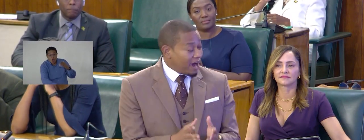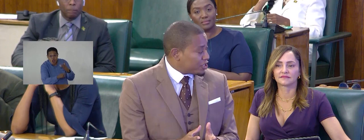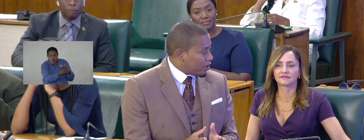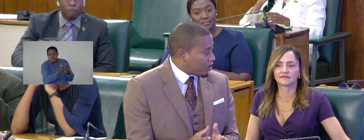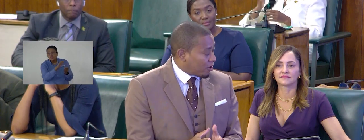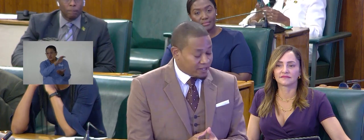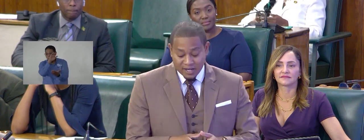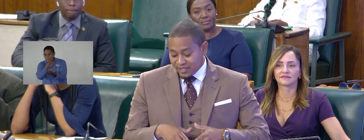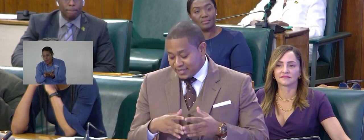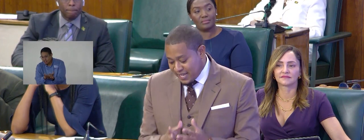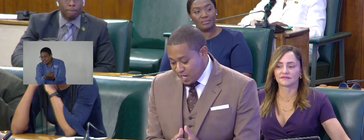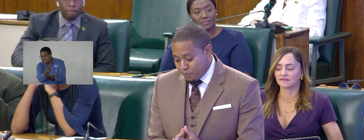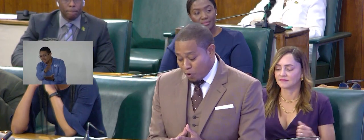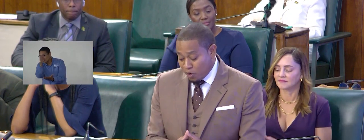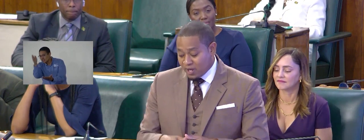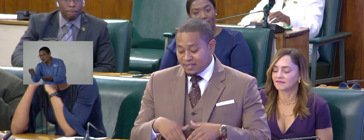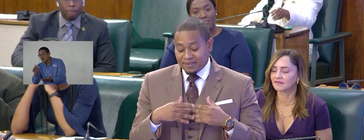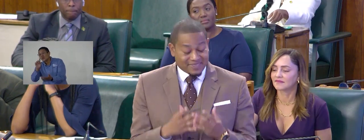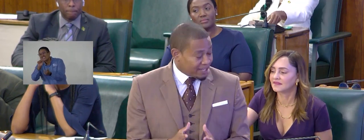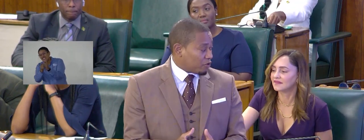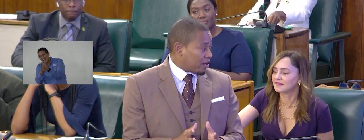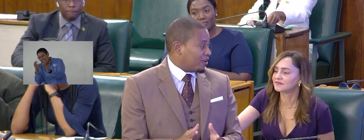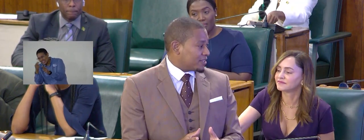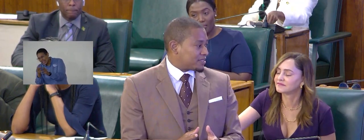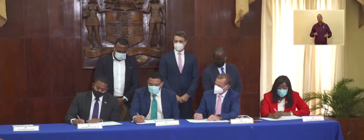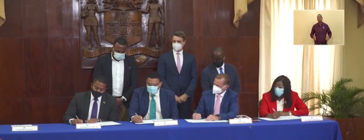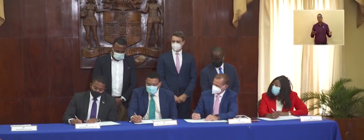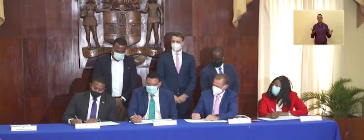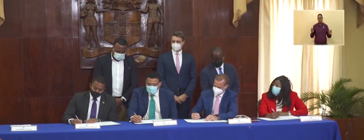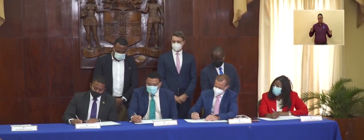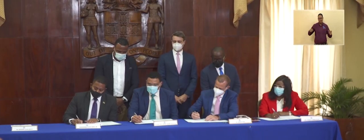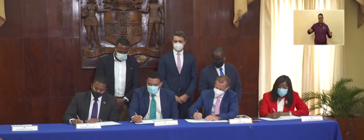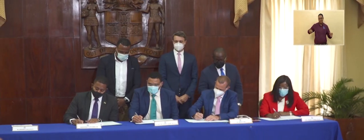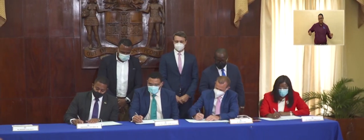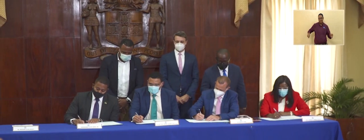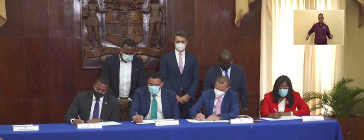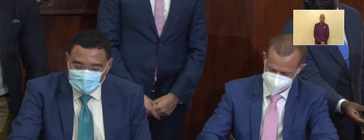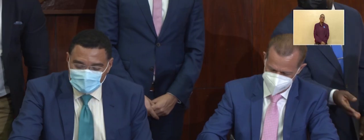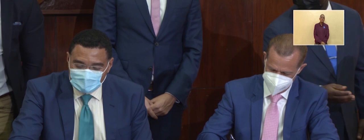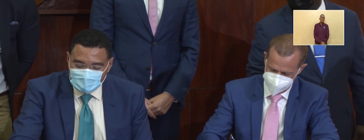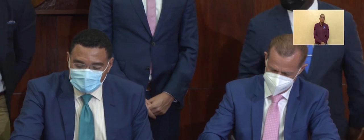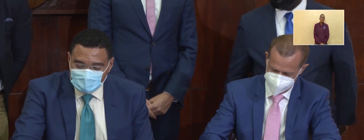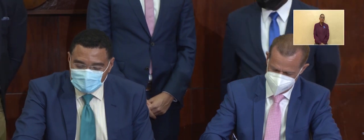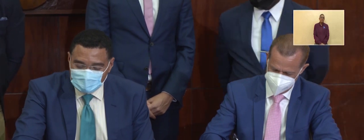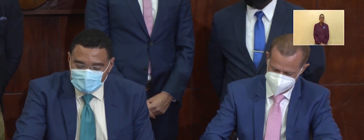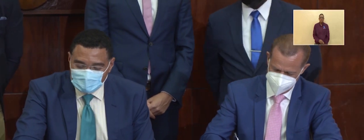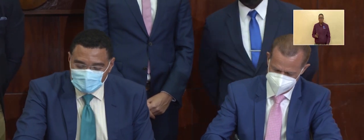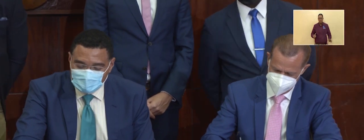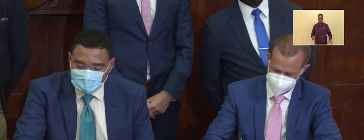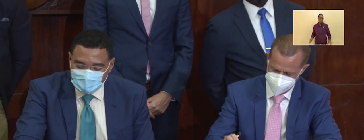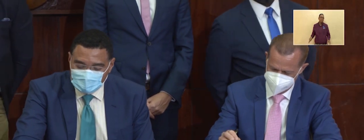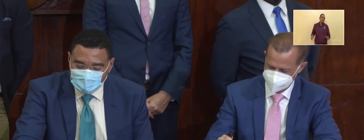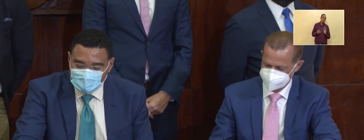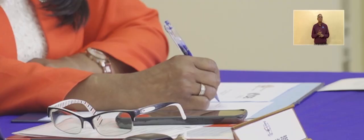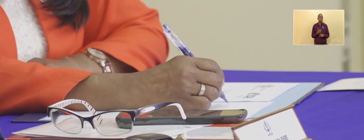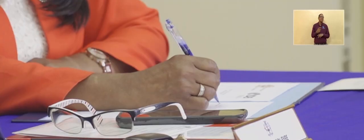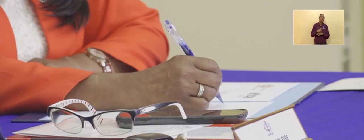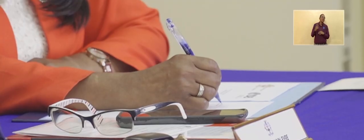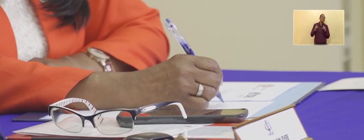to marriage record to deed poll to death records. Digitization efforts are also taking shape with the signing